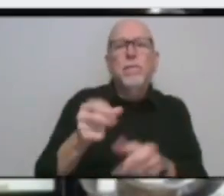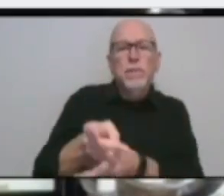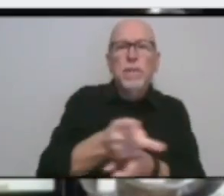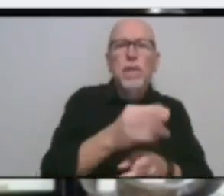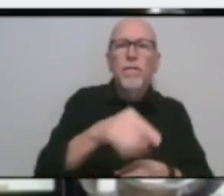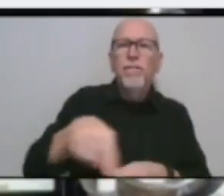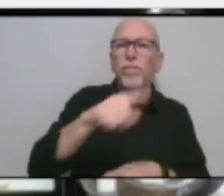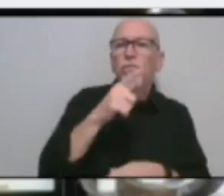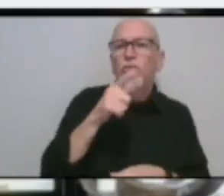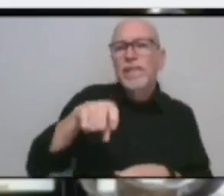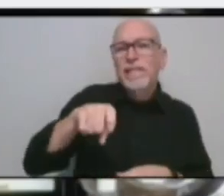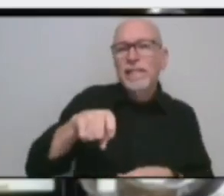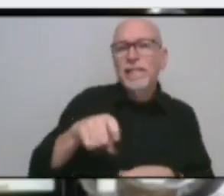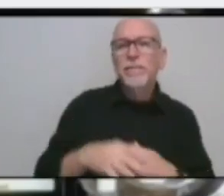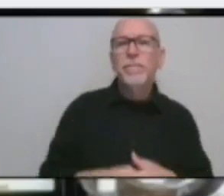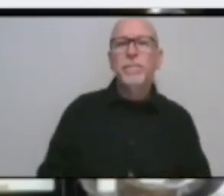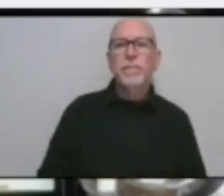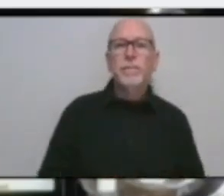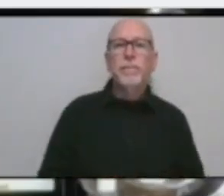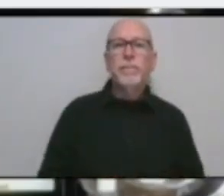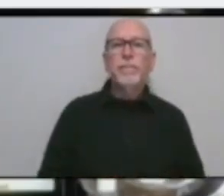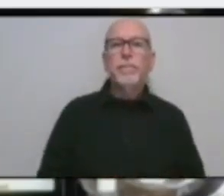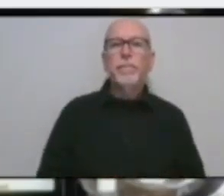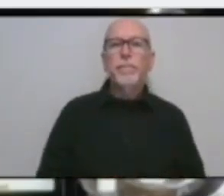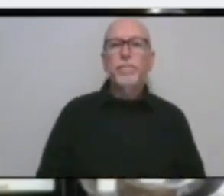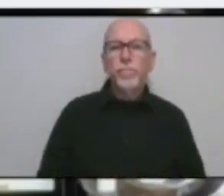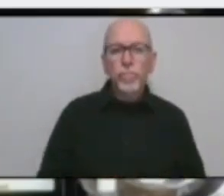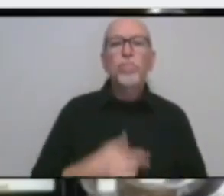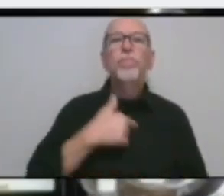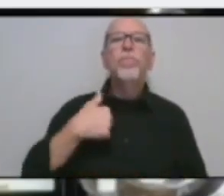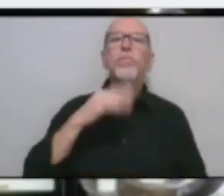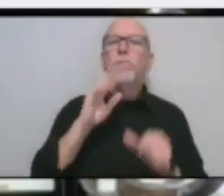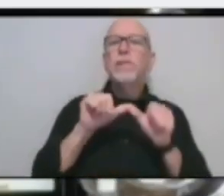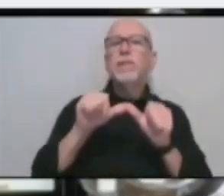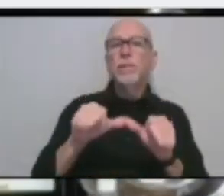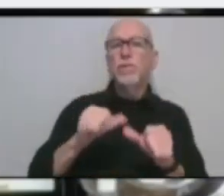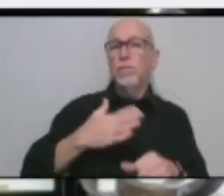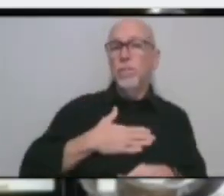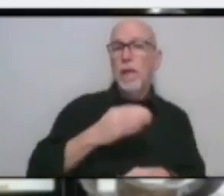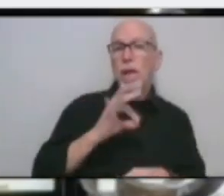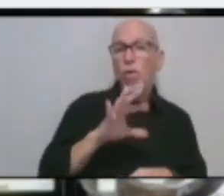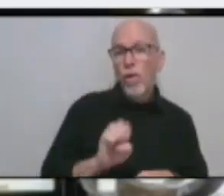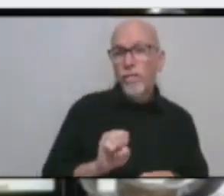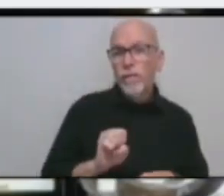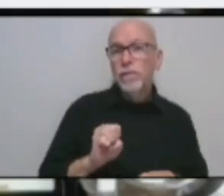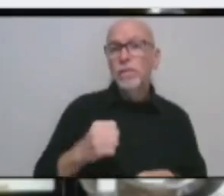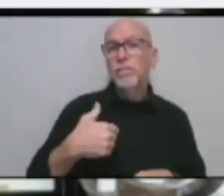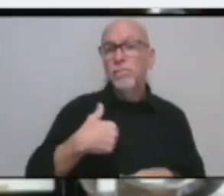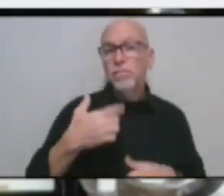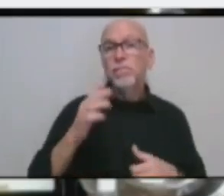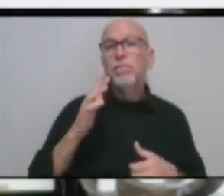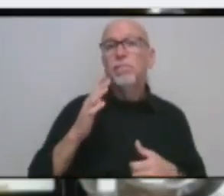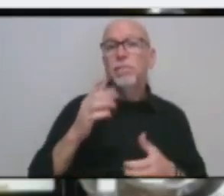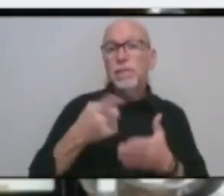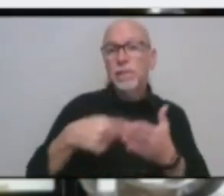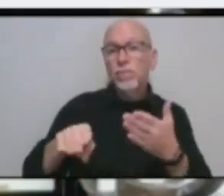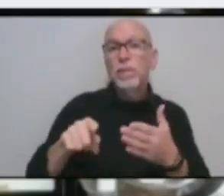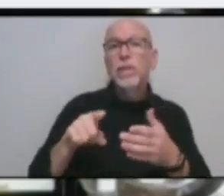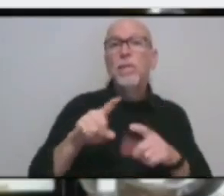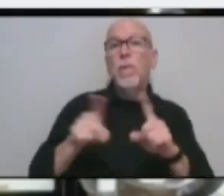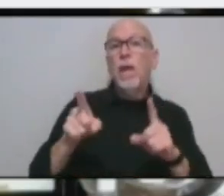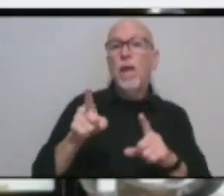greatest need. So we'll continue, my office, myself, next week, before